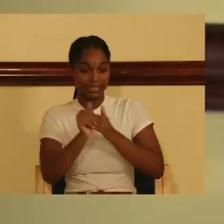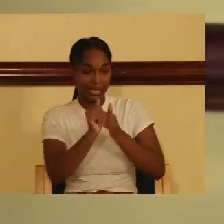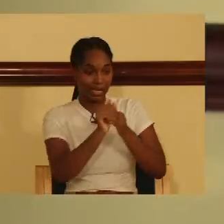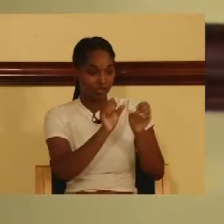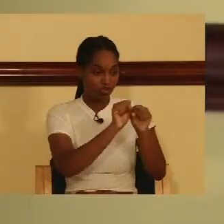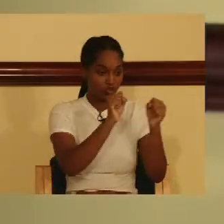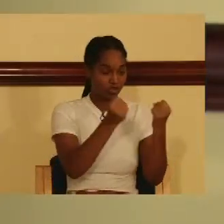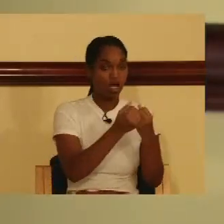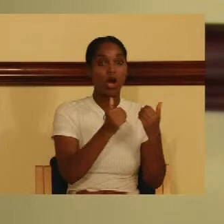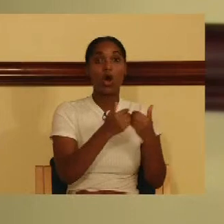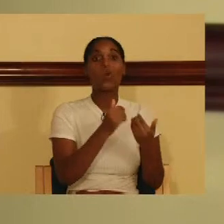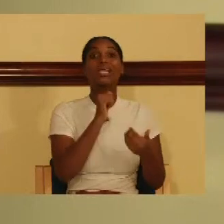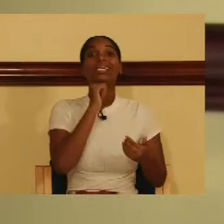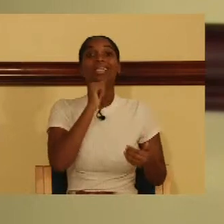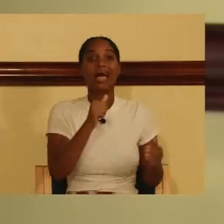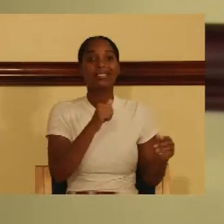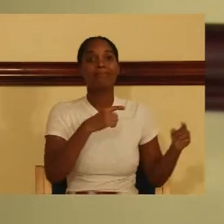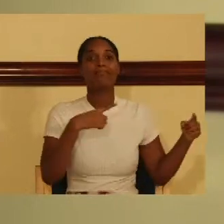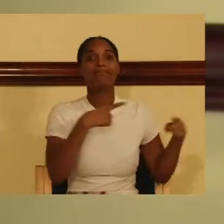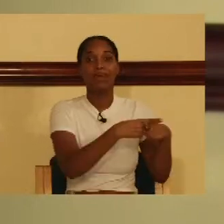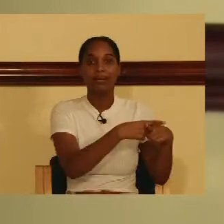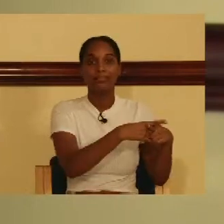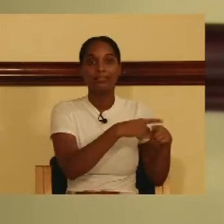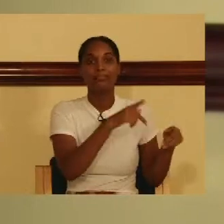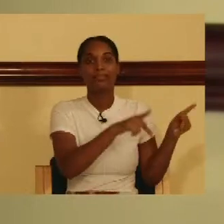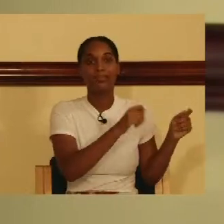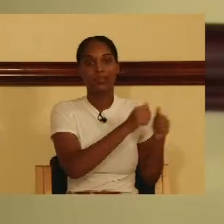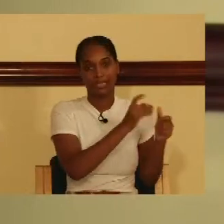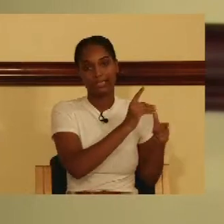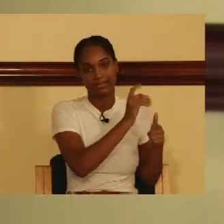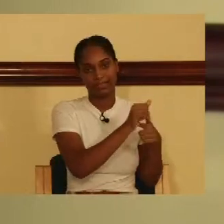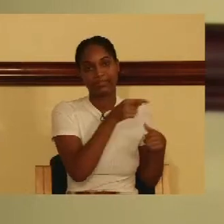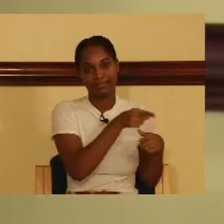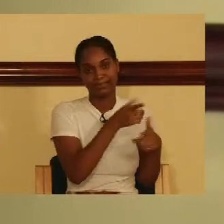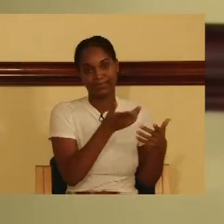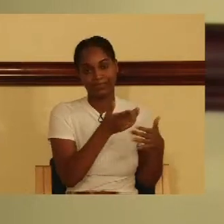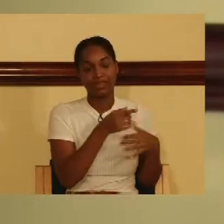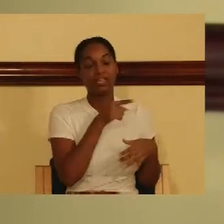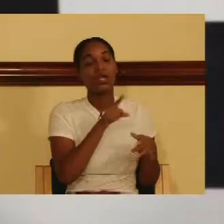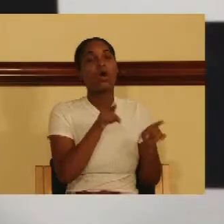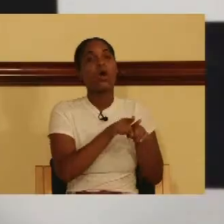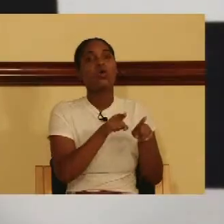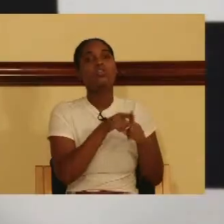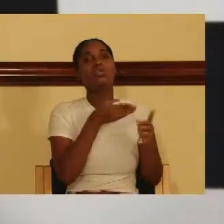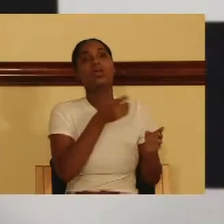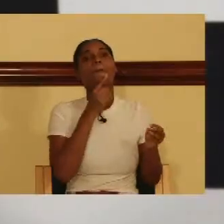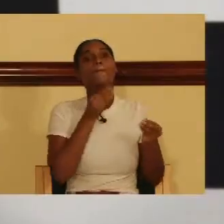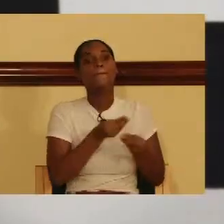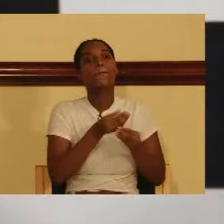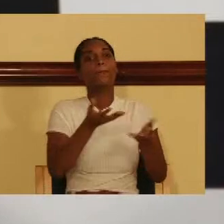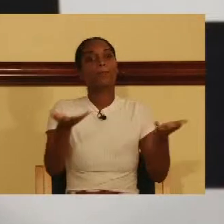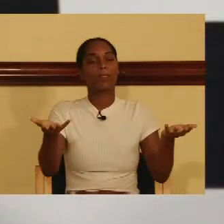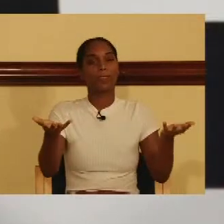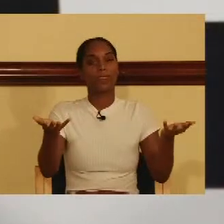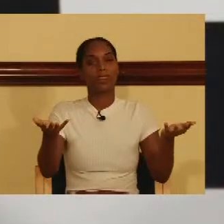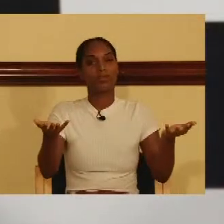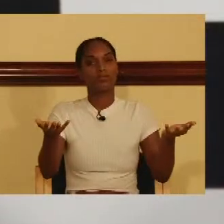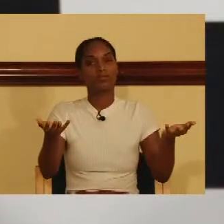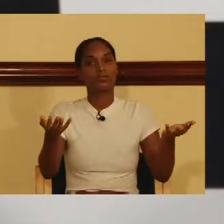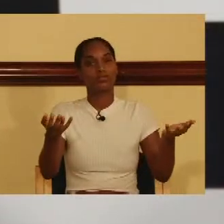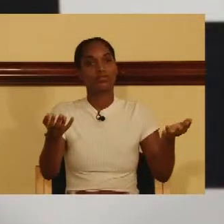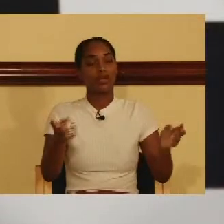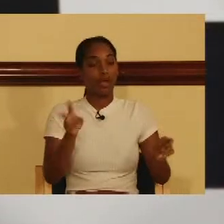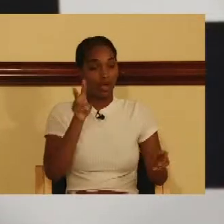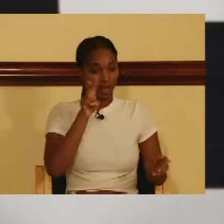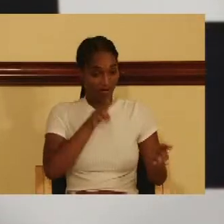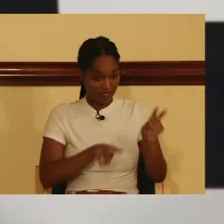how not to discriminate against persons with disabilities. It will also be there to provide the investigation